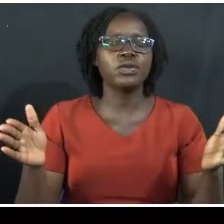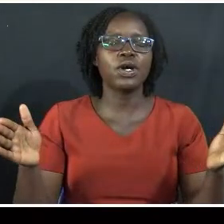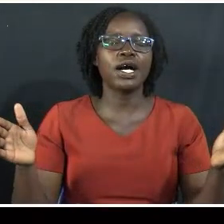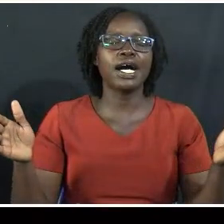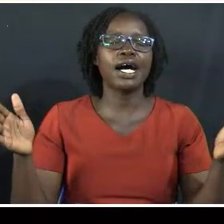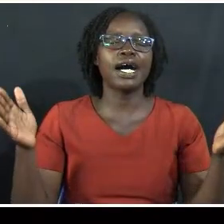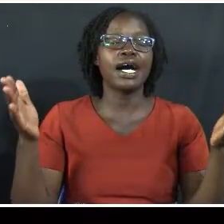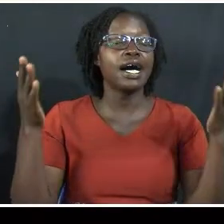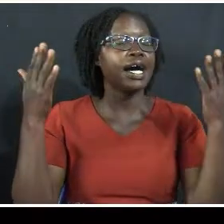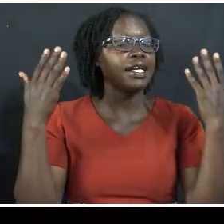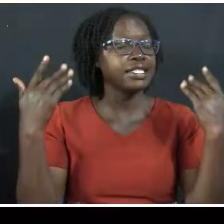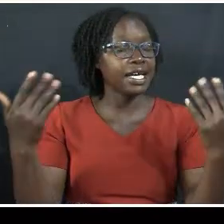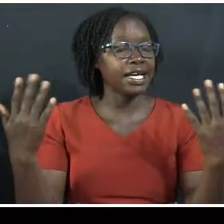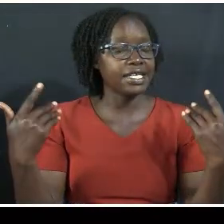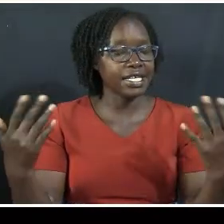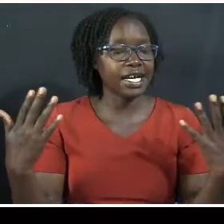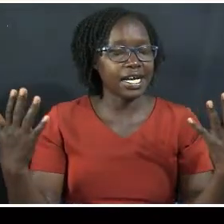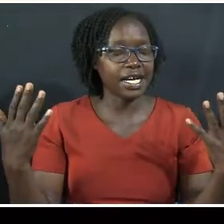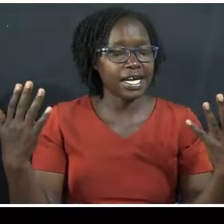open wide the